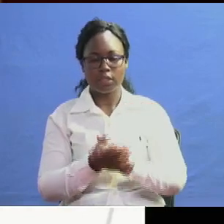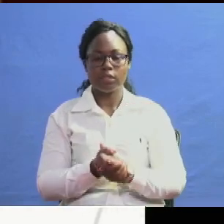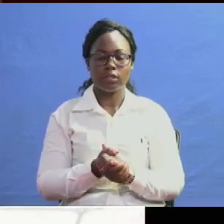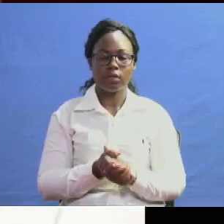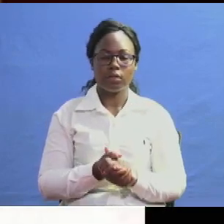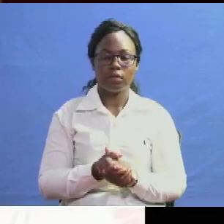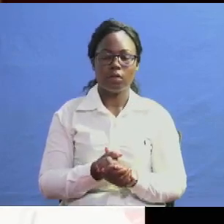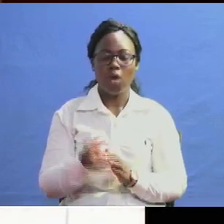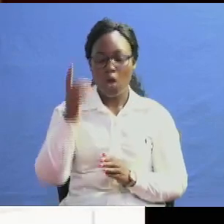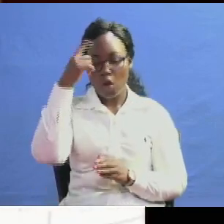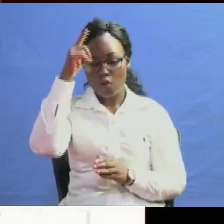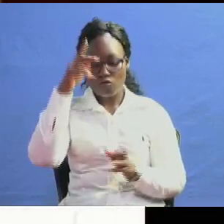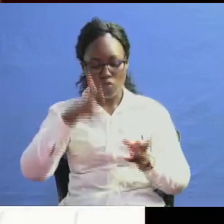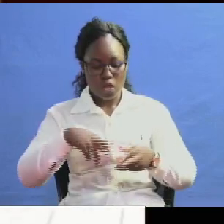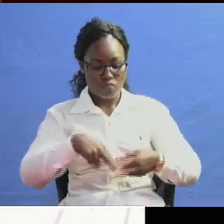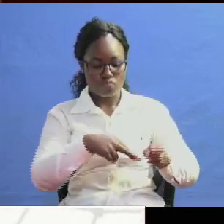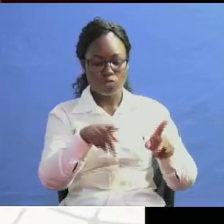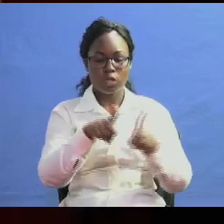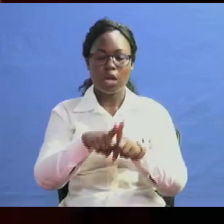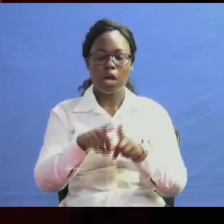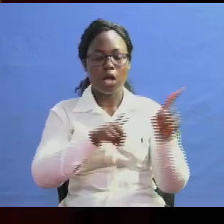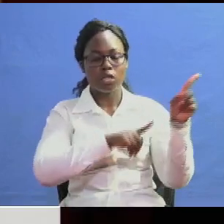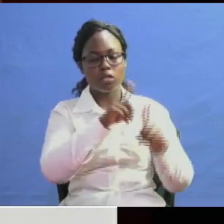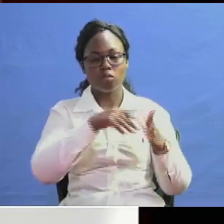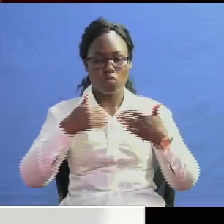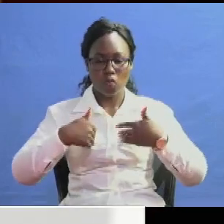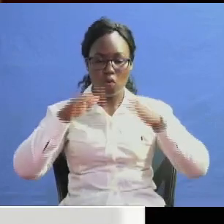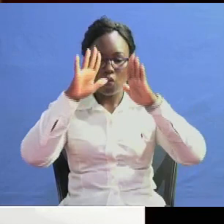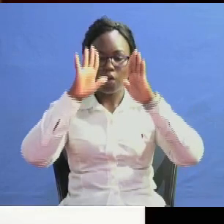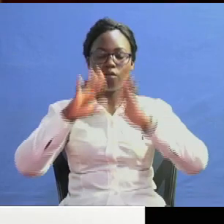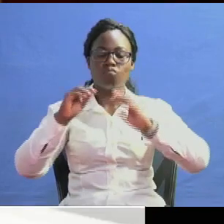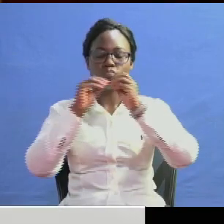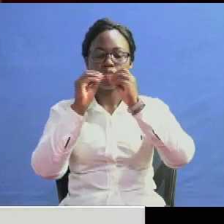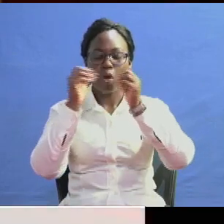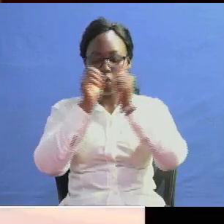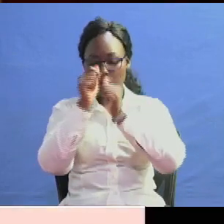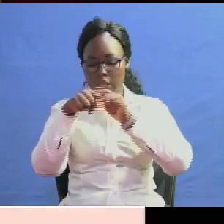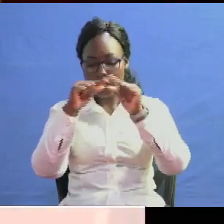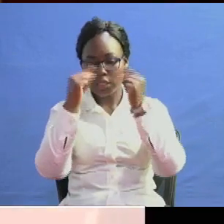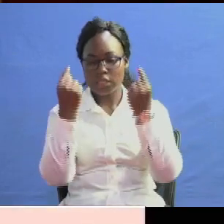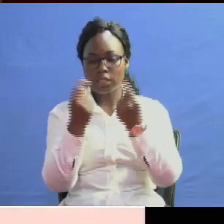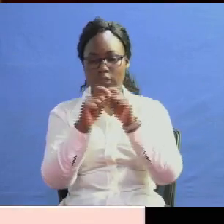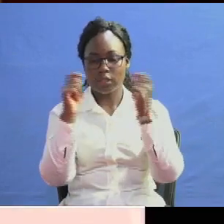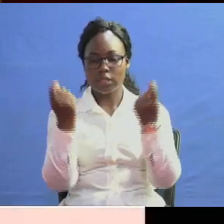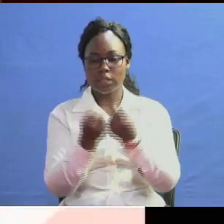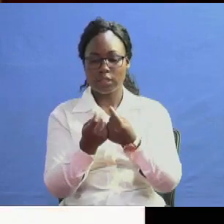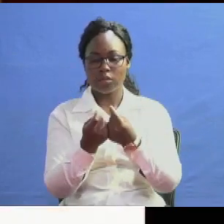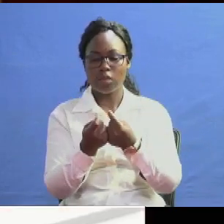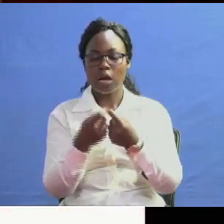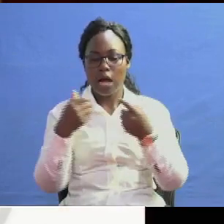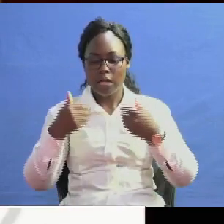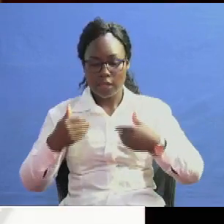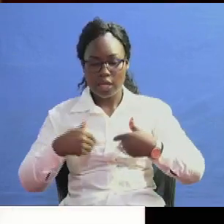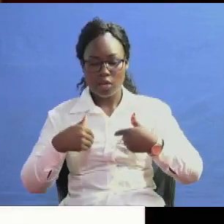For roads and transport, held a very important meeting with his team, and he has initiated